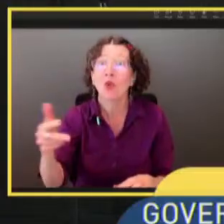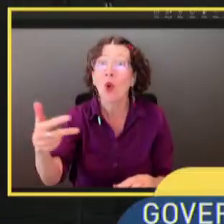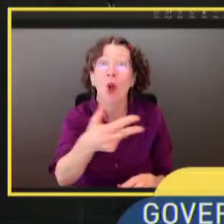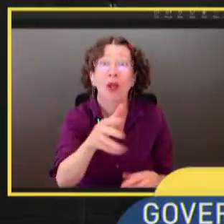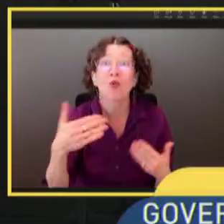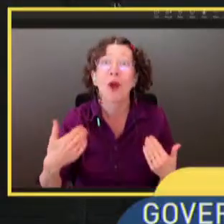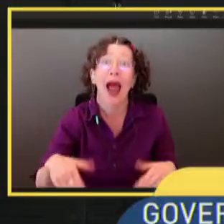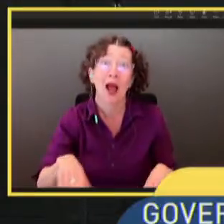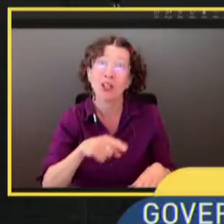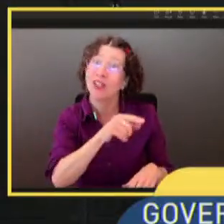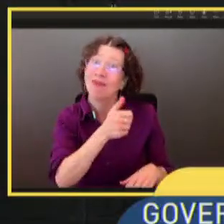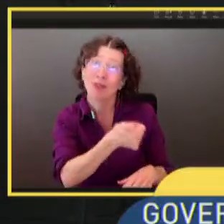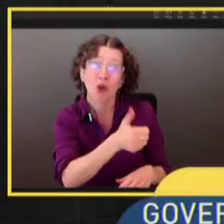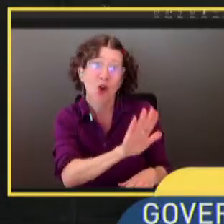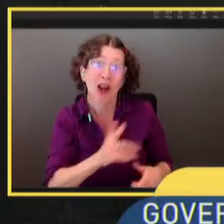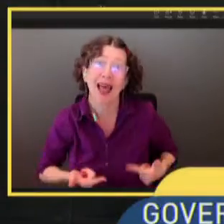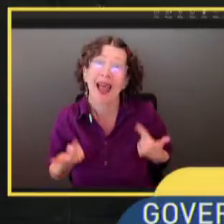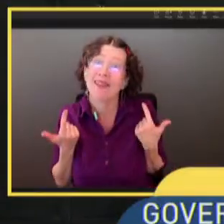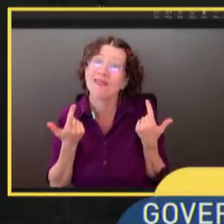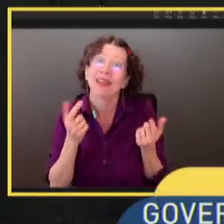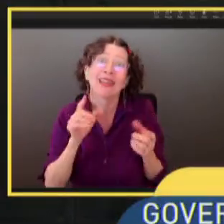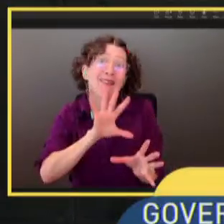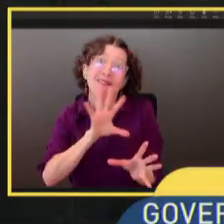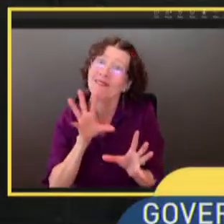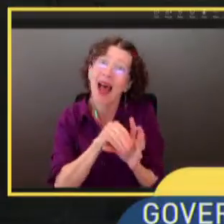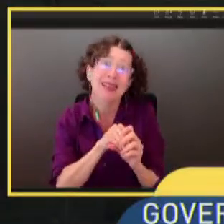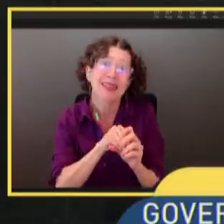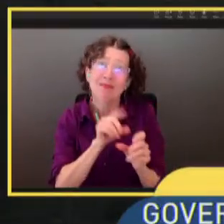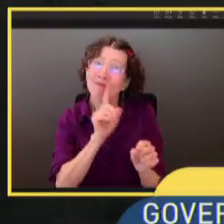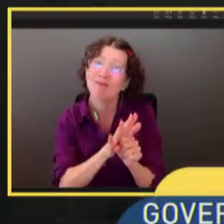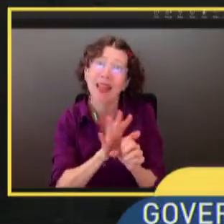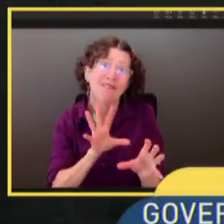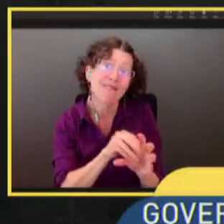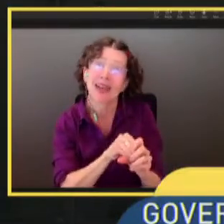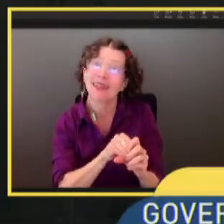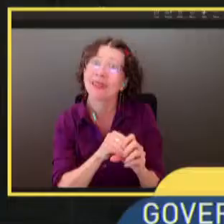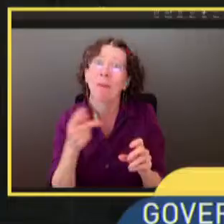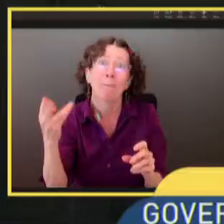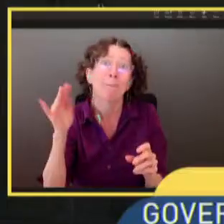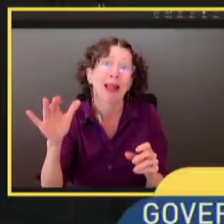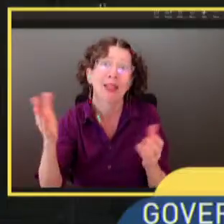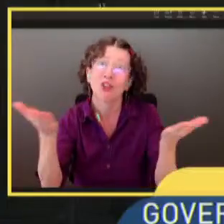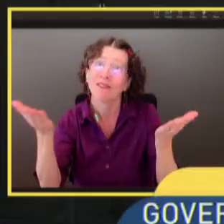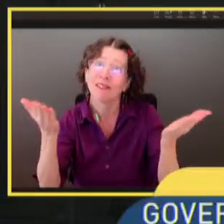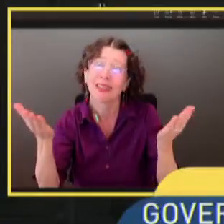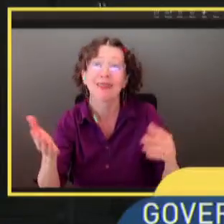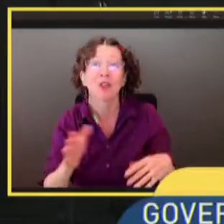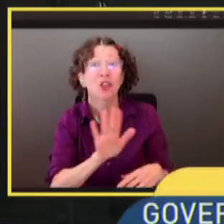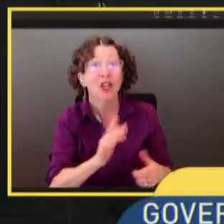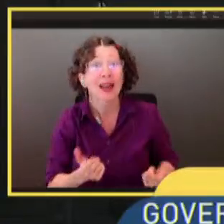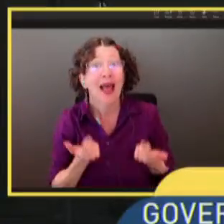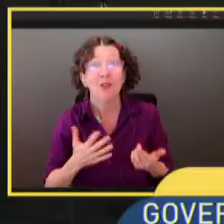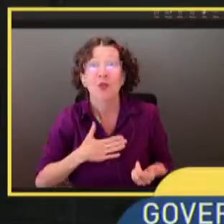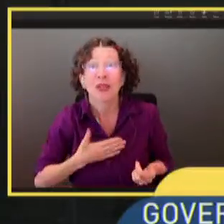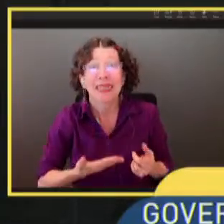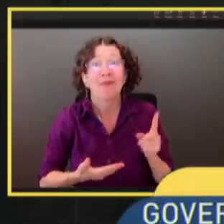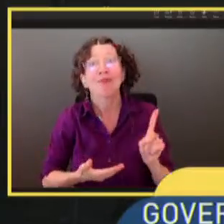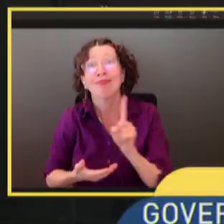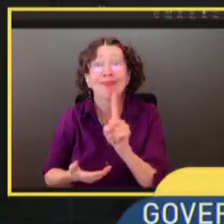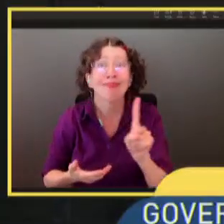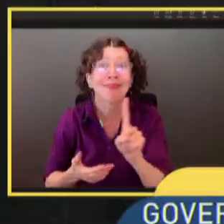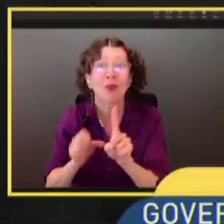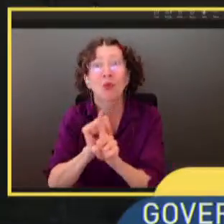like that who serves that many years in our National Guard and then chooses to go to the State Patrol, that is somebody who is, to put it